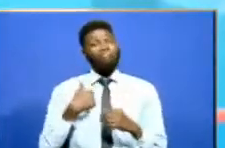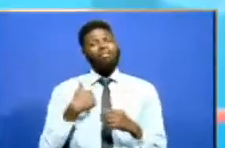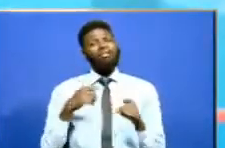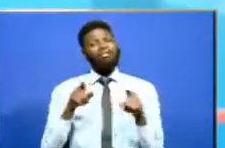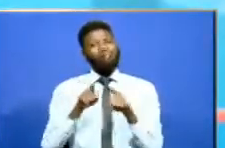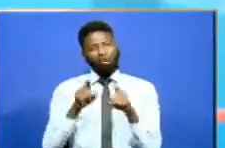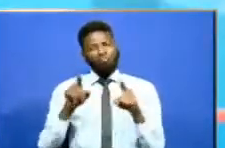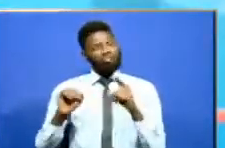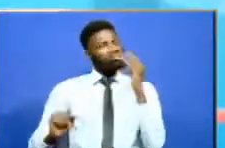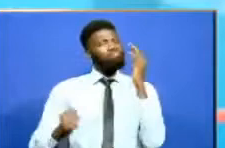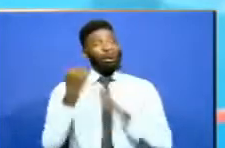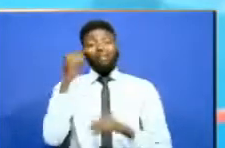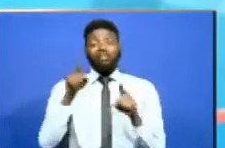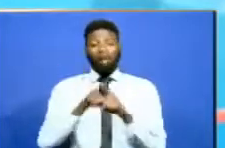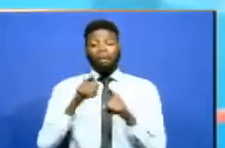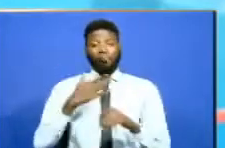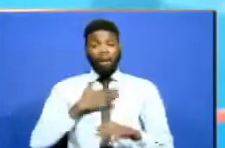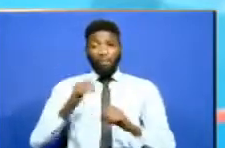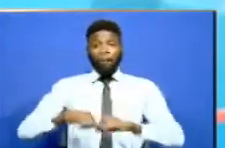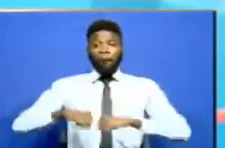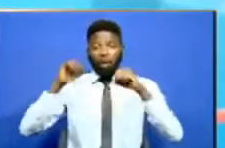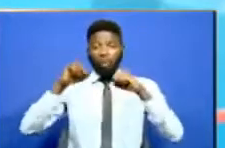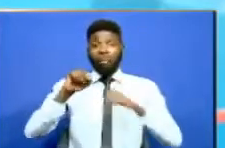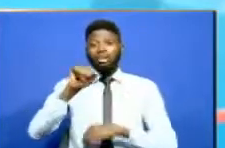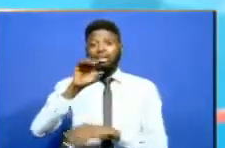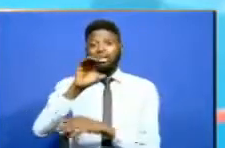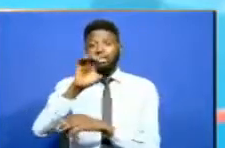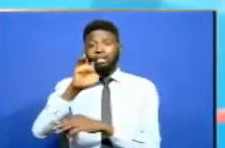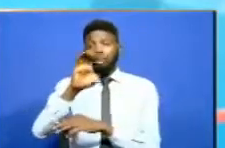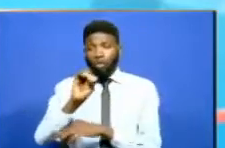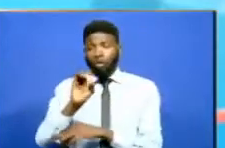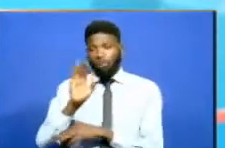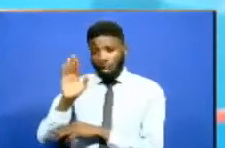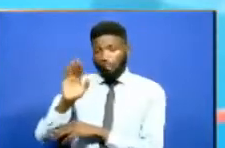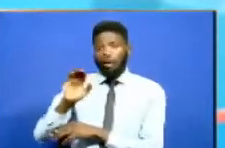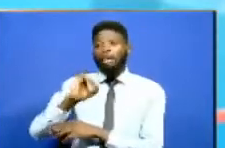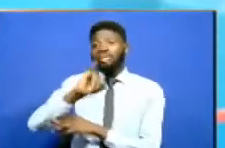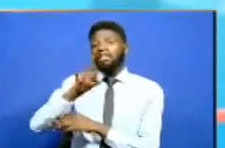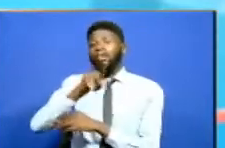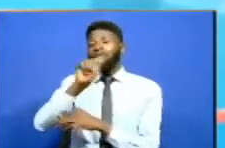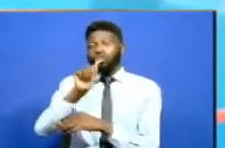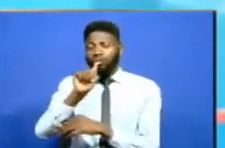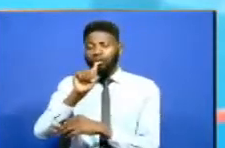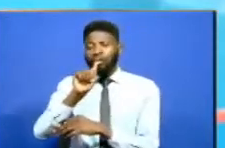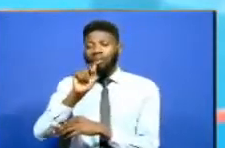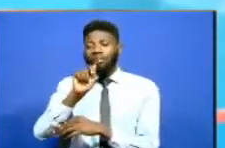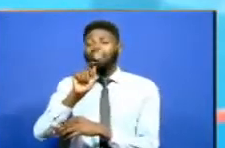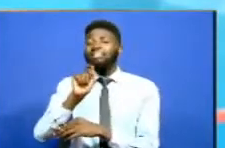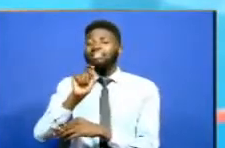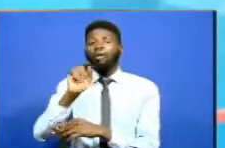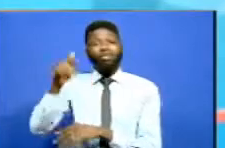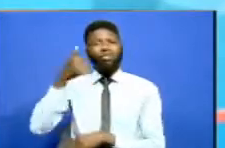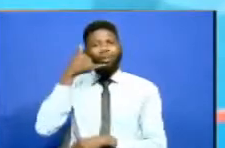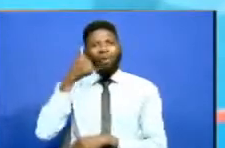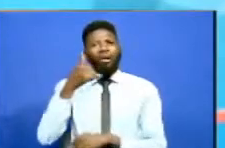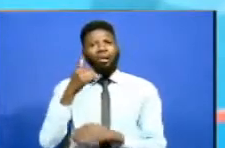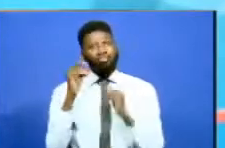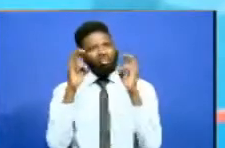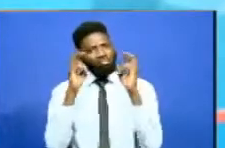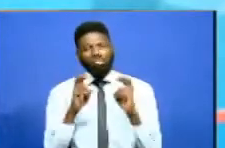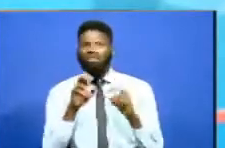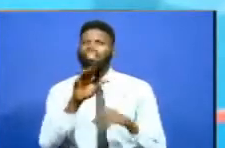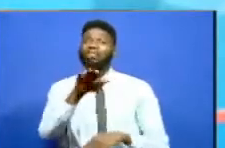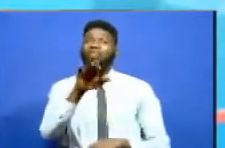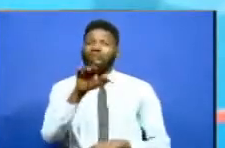the CEO of Jomo Kenyatta University, called me and sat me down. And she was like, why are you leaving your job? Everybody